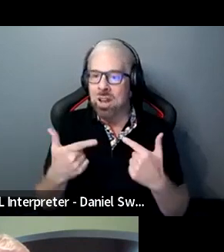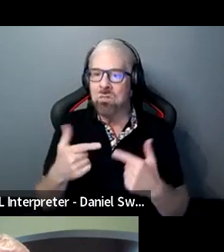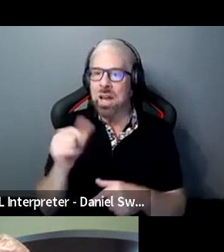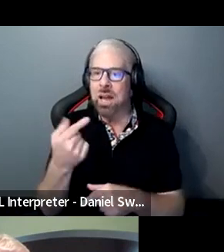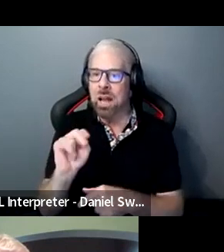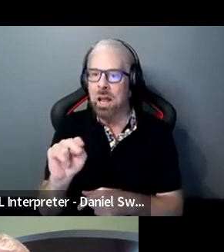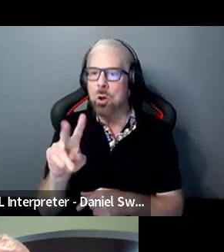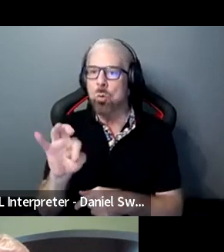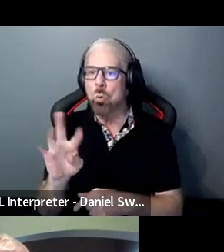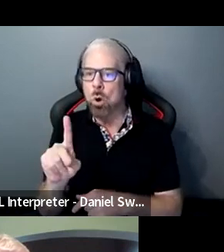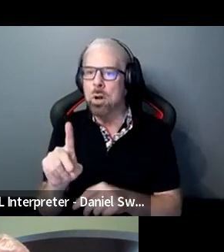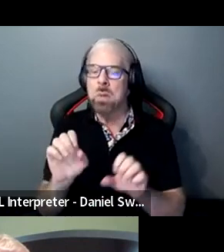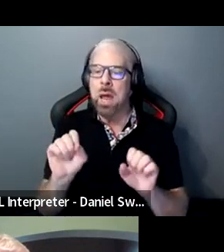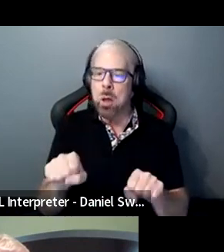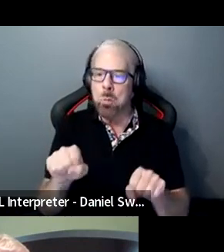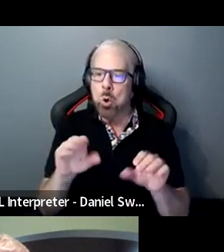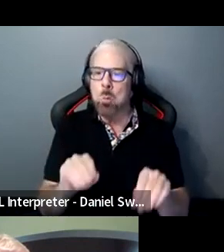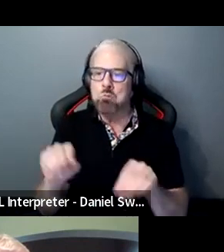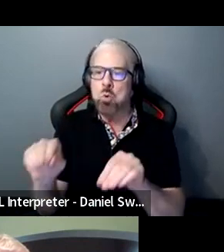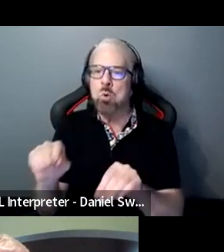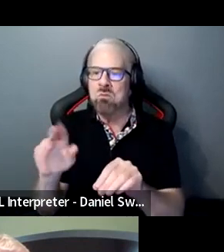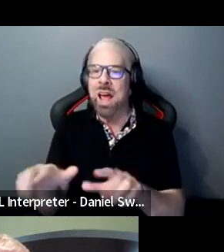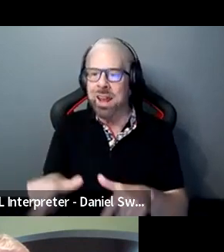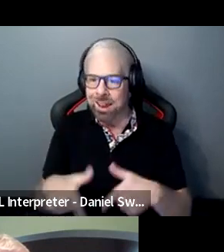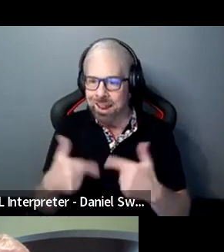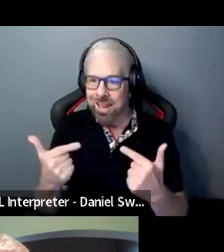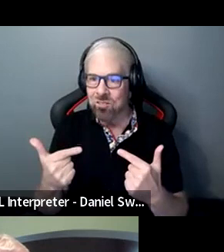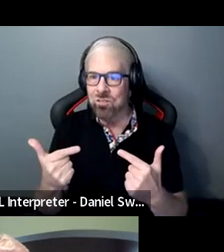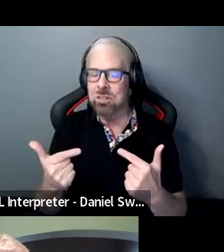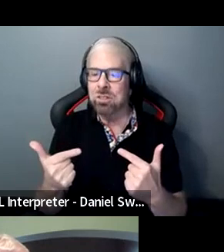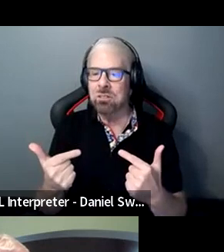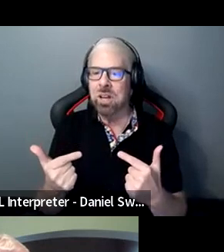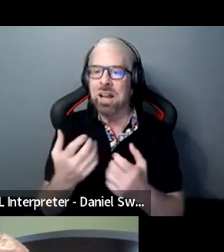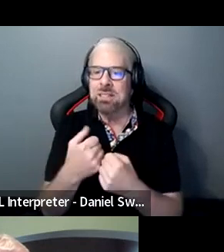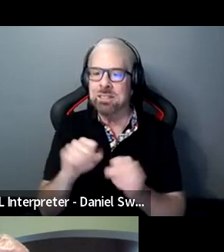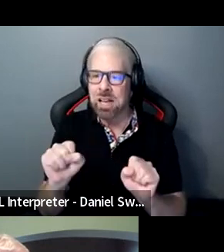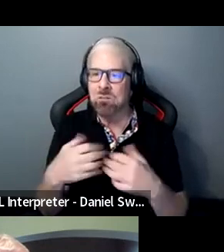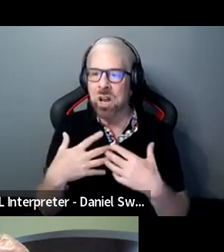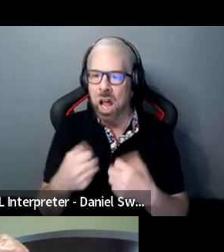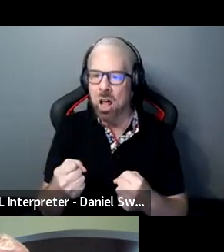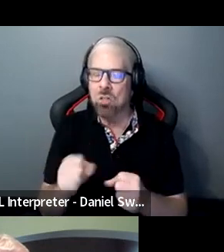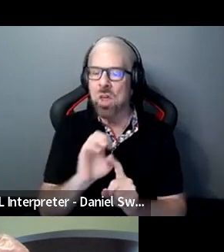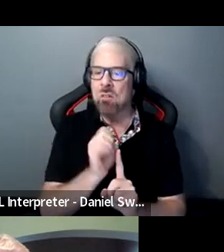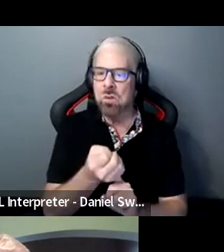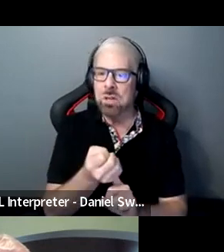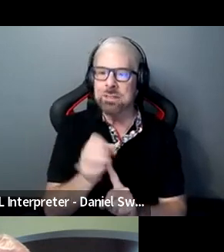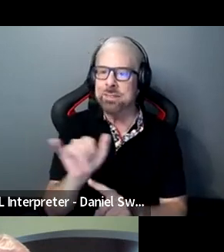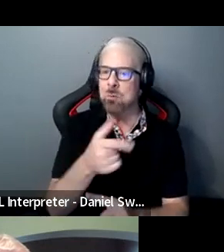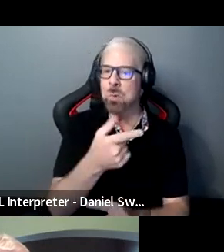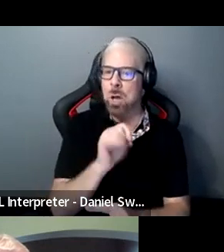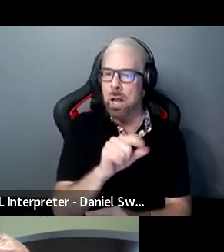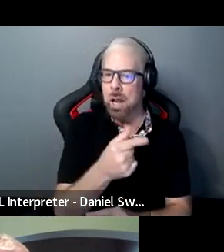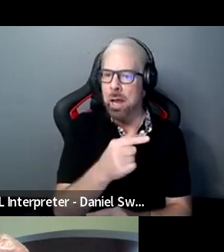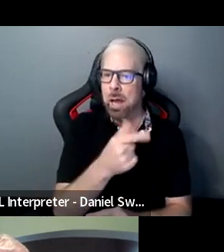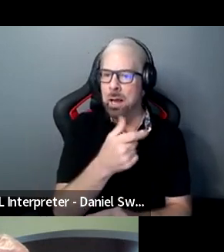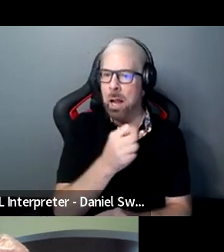be able to move and live in a safe and healthy environment like they did in Glenwood? Is the state